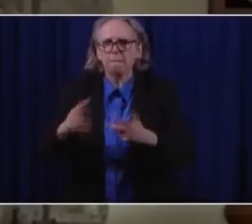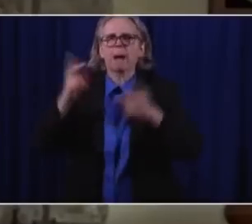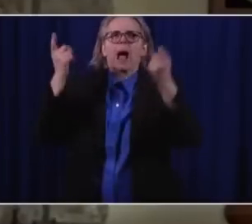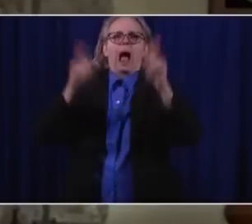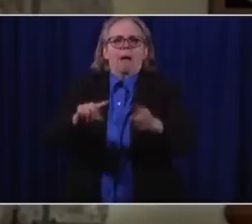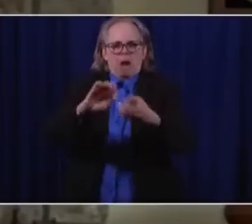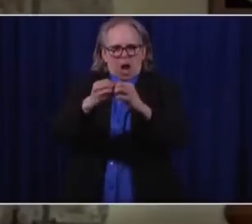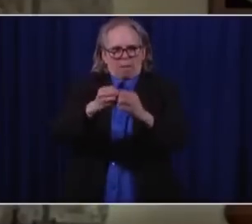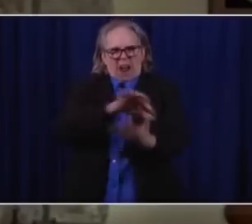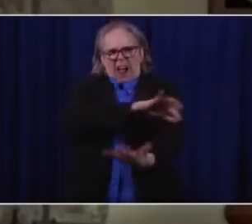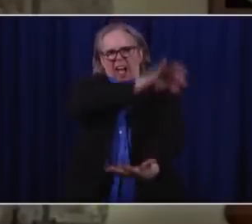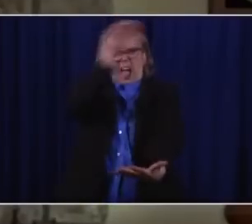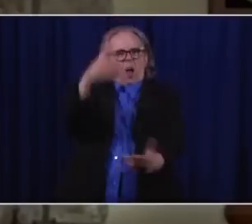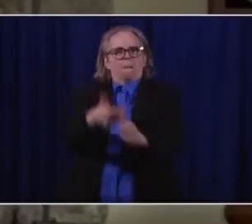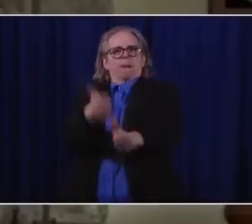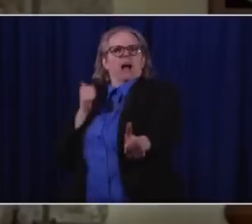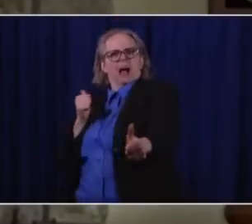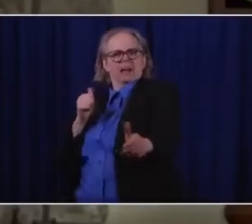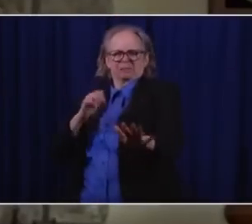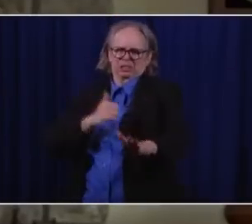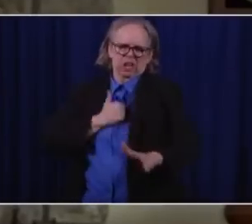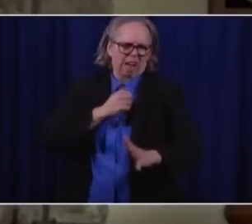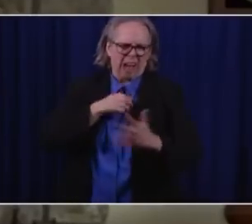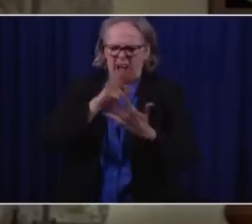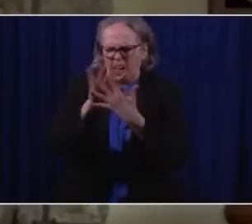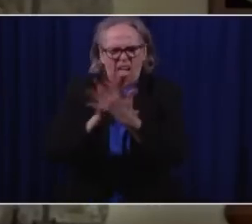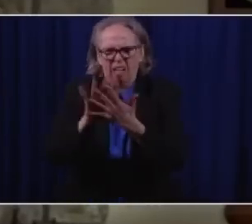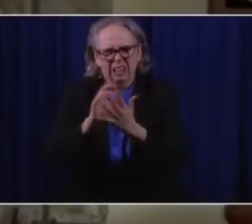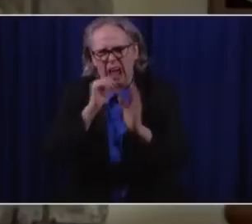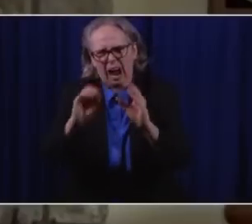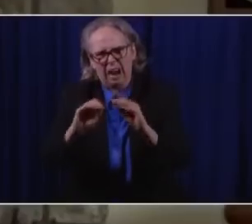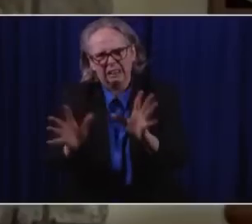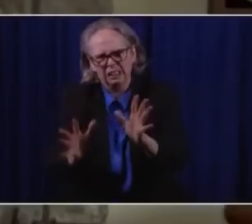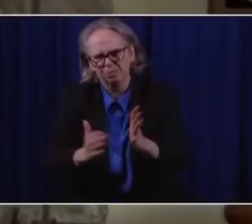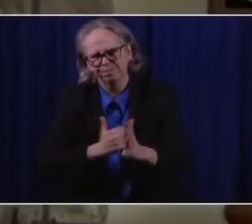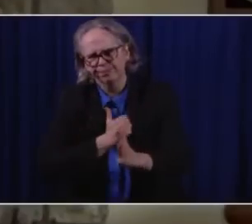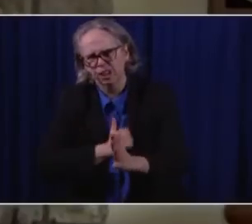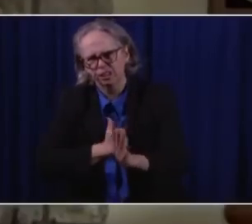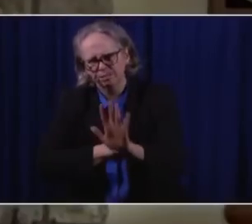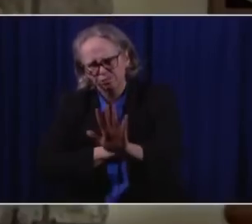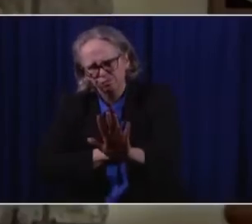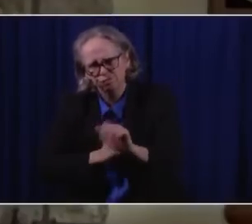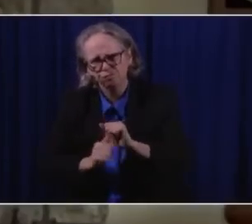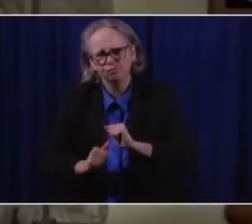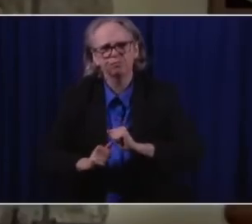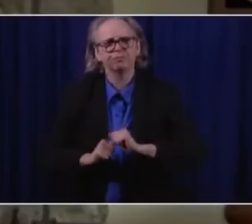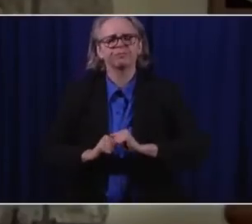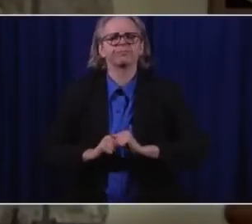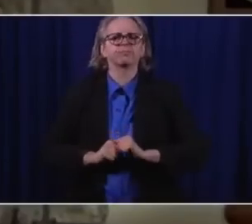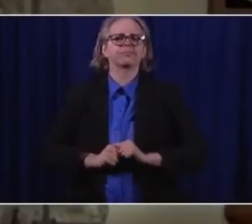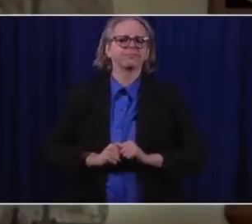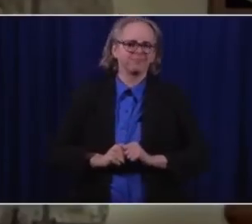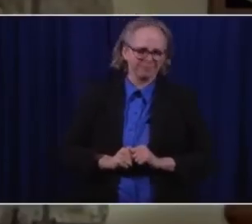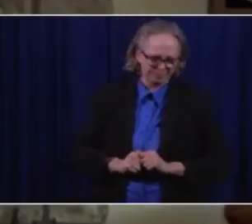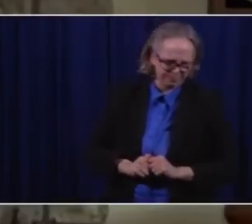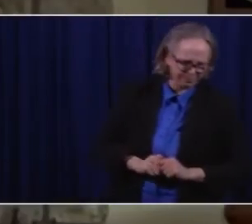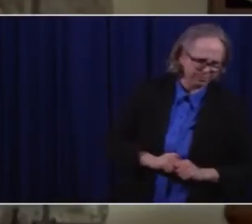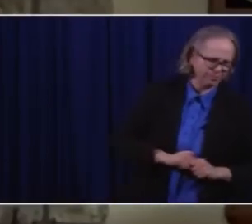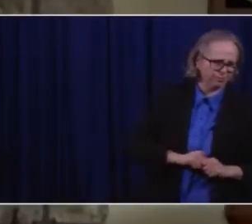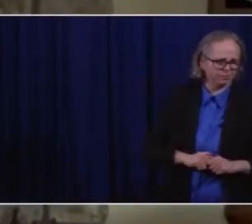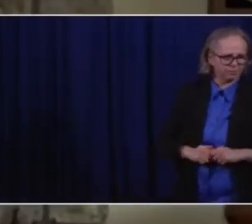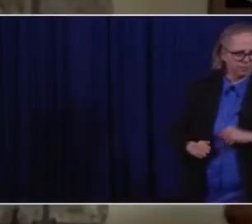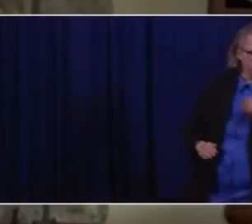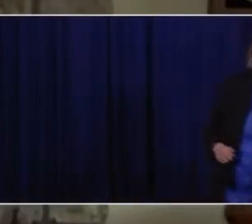it. So I apologize. I didn't explain it very well. Thank you. Next question is from Ben Schwartz, WCPO in